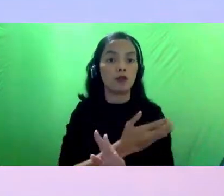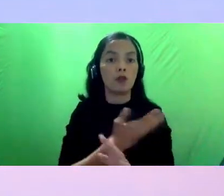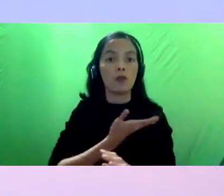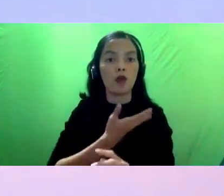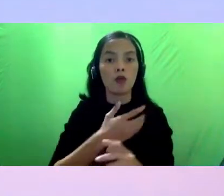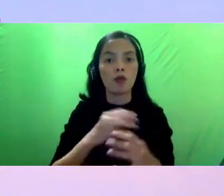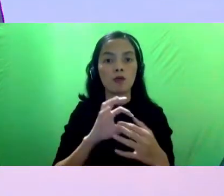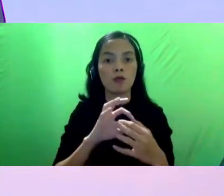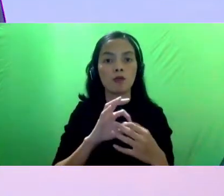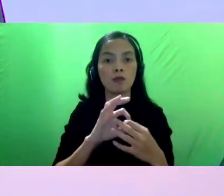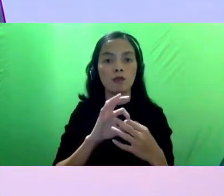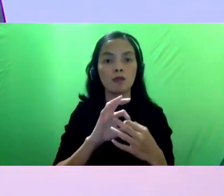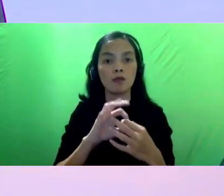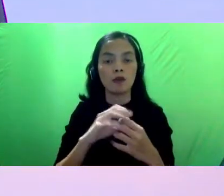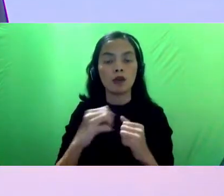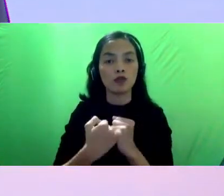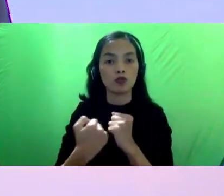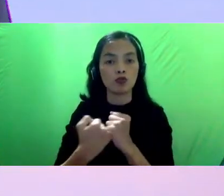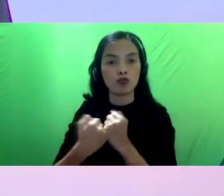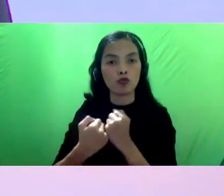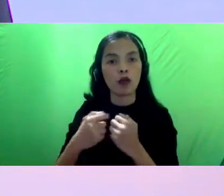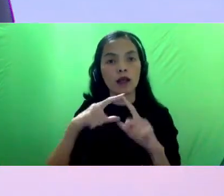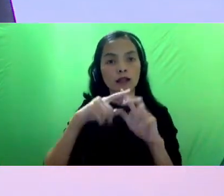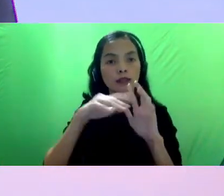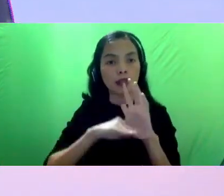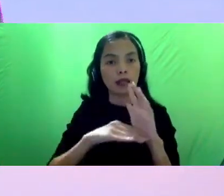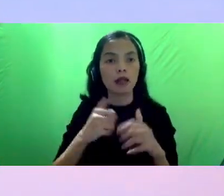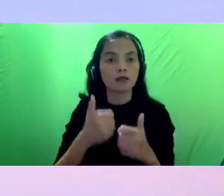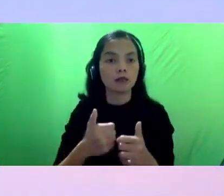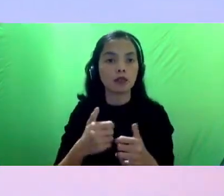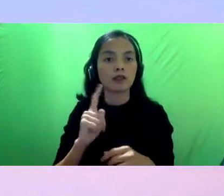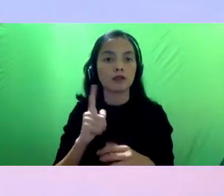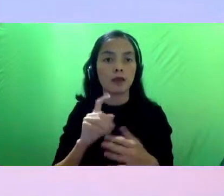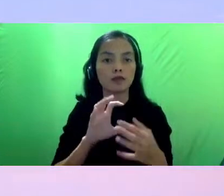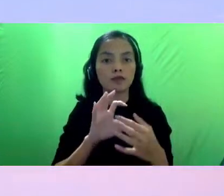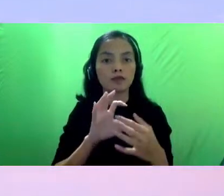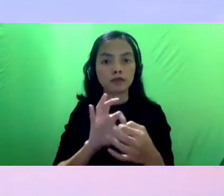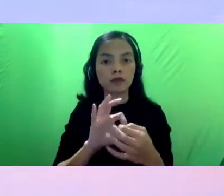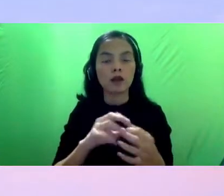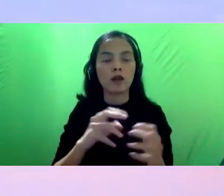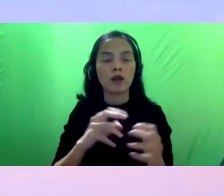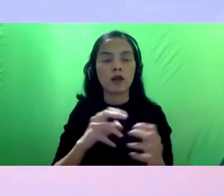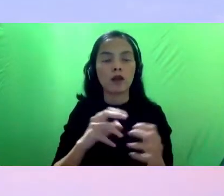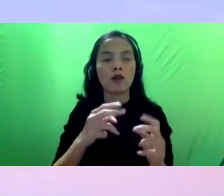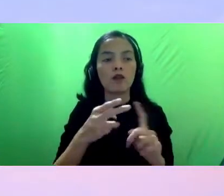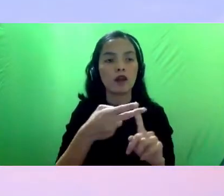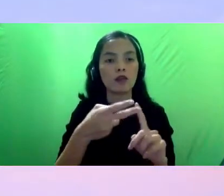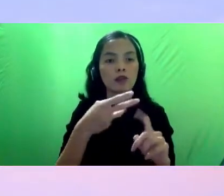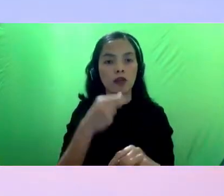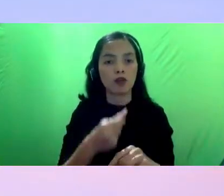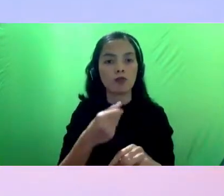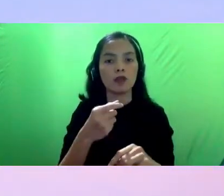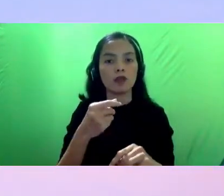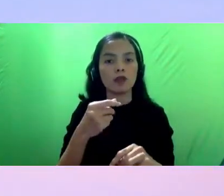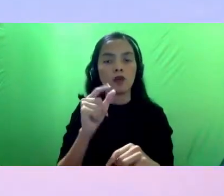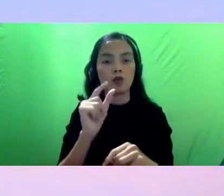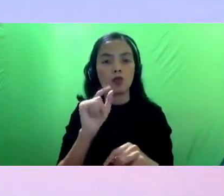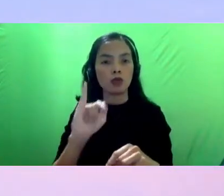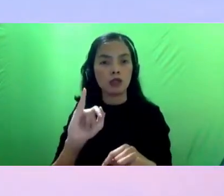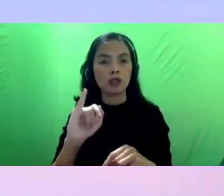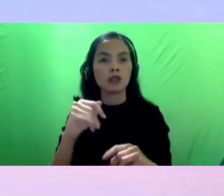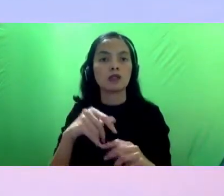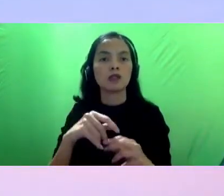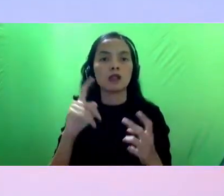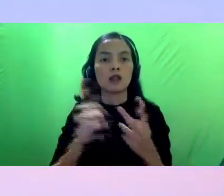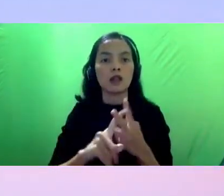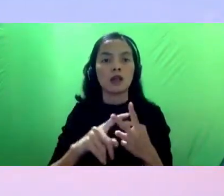by the collaboration of Faculty of Economics and Business Universitas Indonesia, with the SMERU Research Institute as the host institution of Task Force